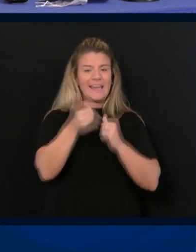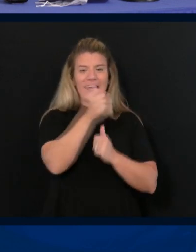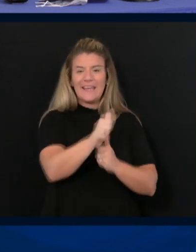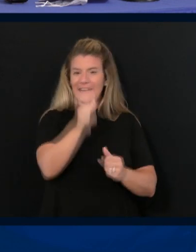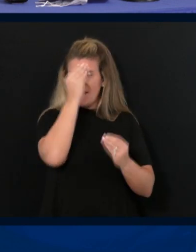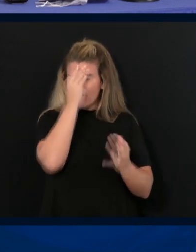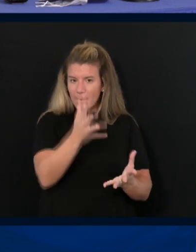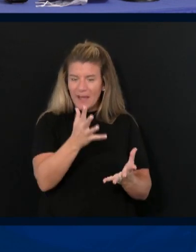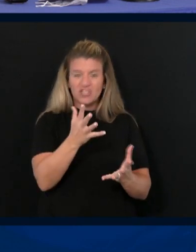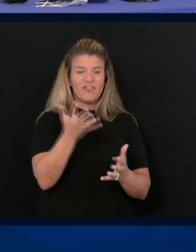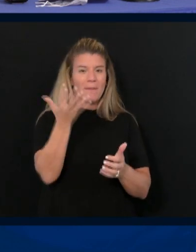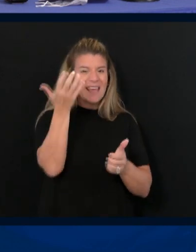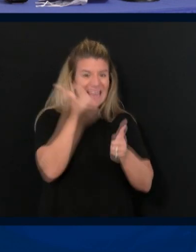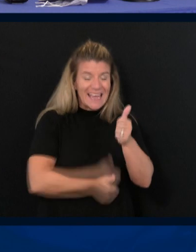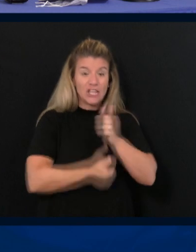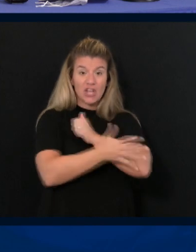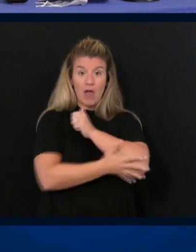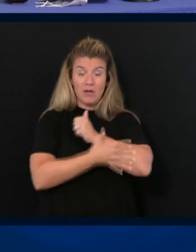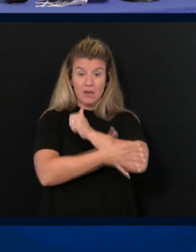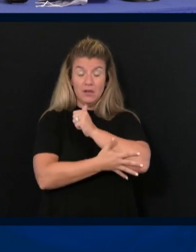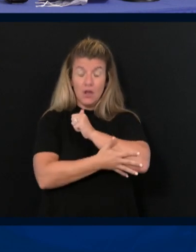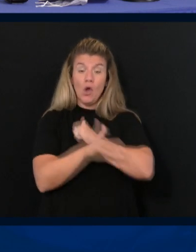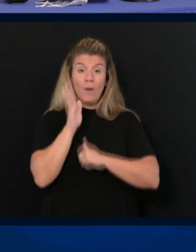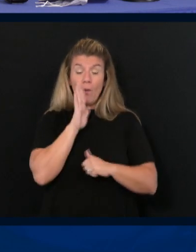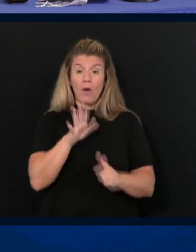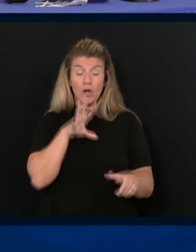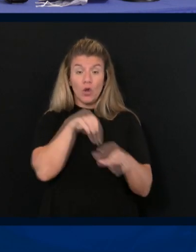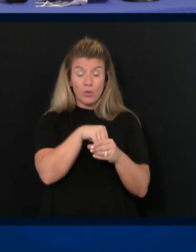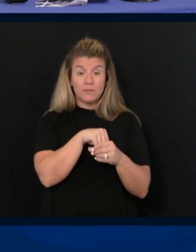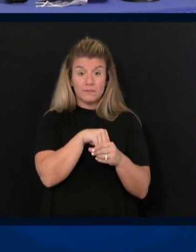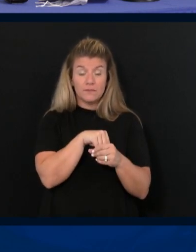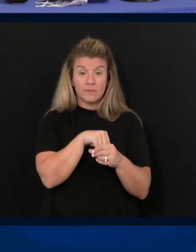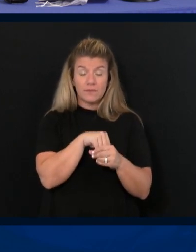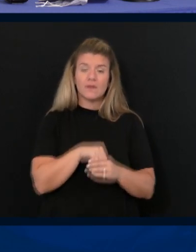each and every county we will include.